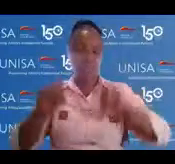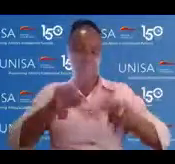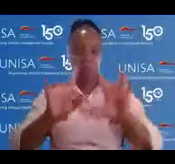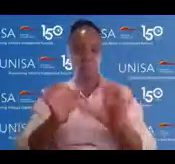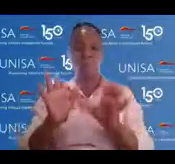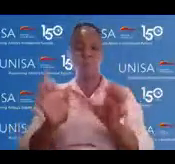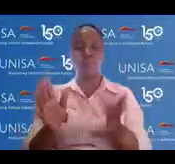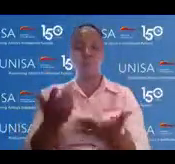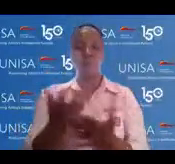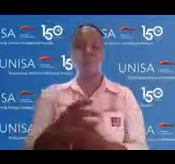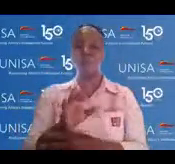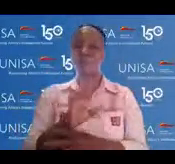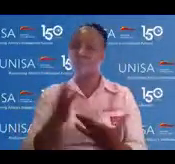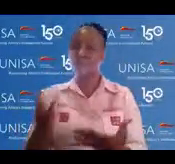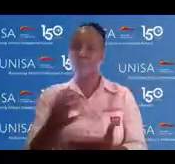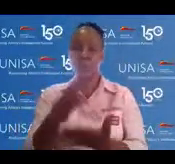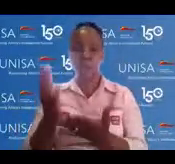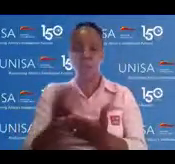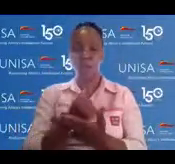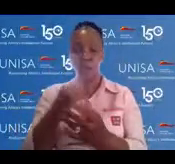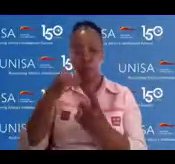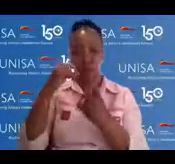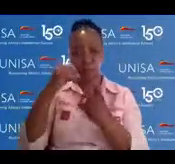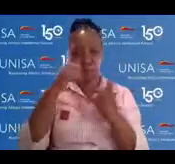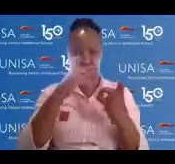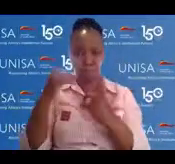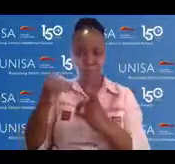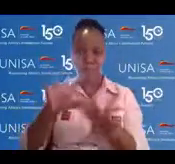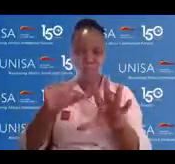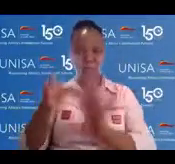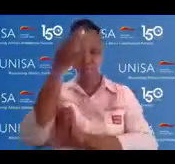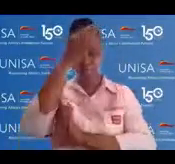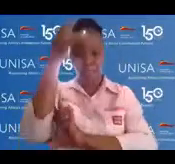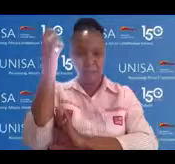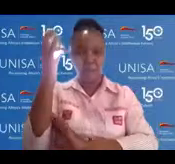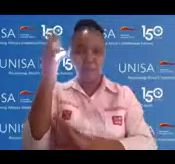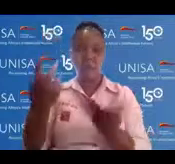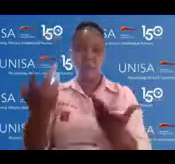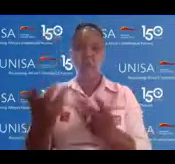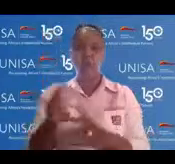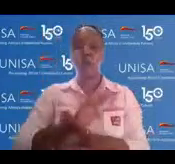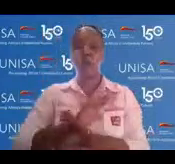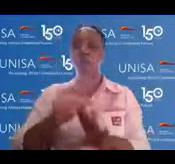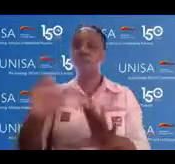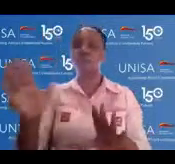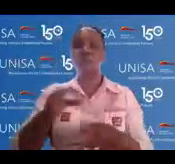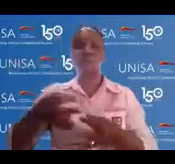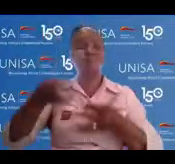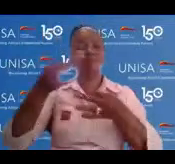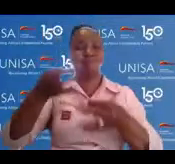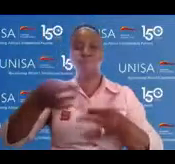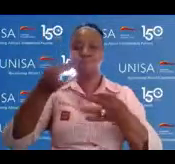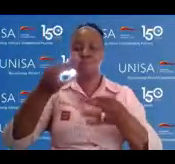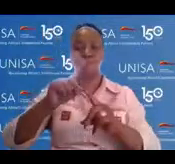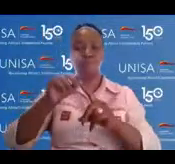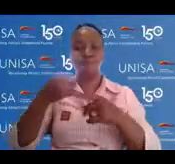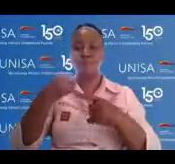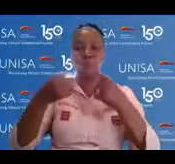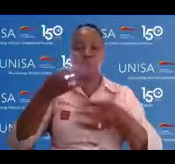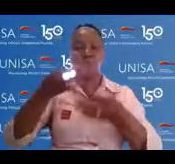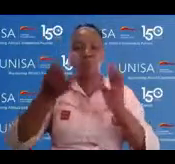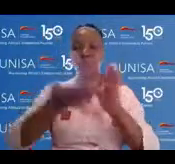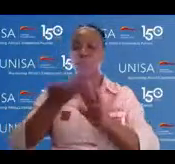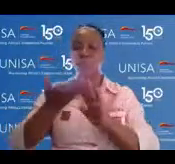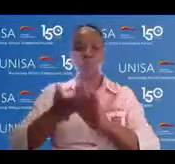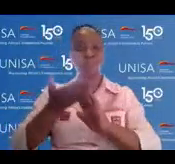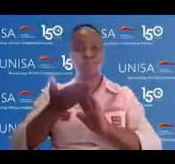don't take the photos in that 10 minutes, there is no script to upload. So that 10 minutes is very